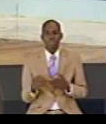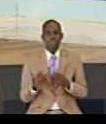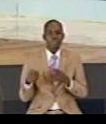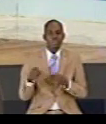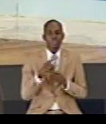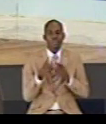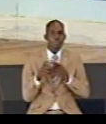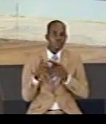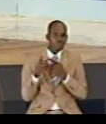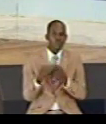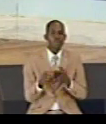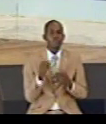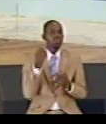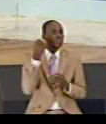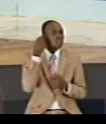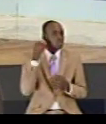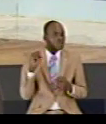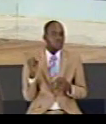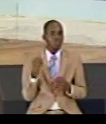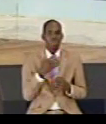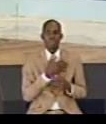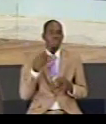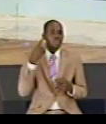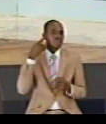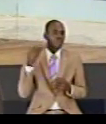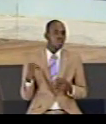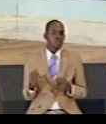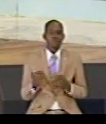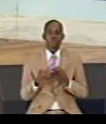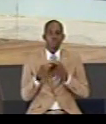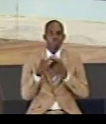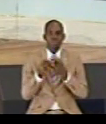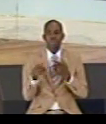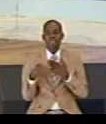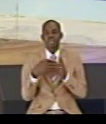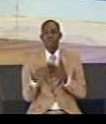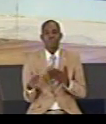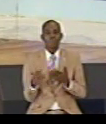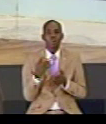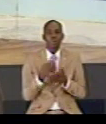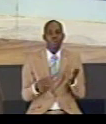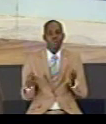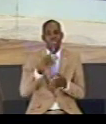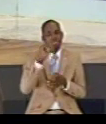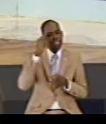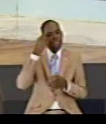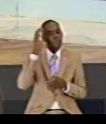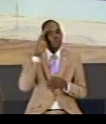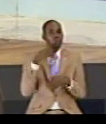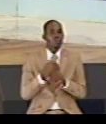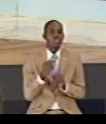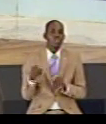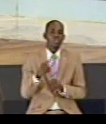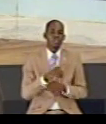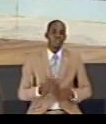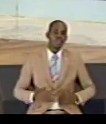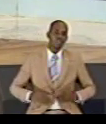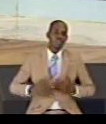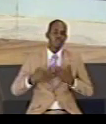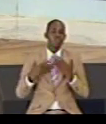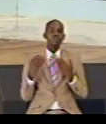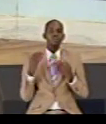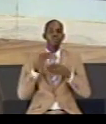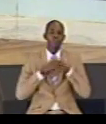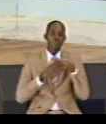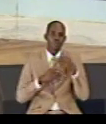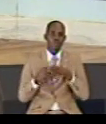after silver and gold. They run after what they think will make their life comfortable. And